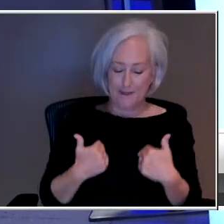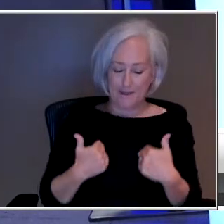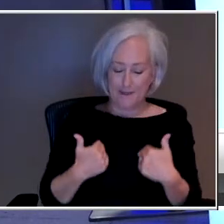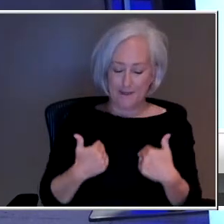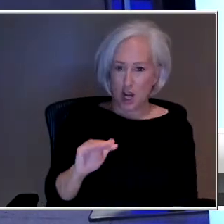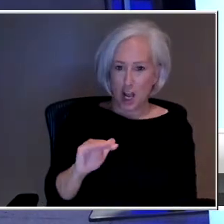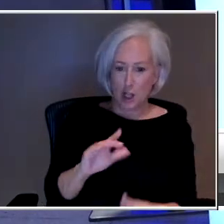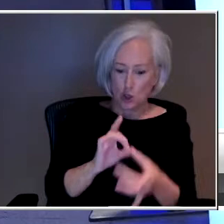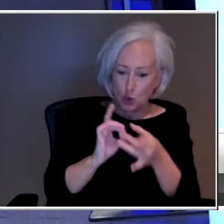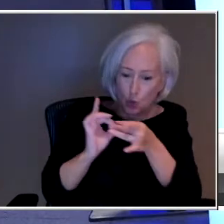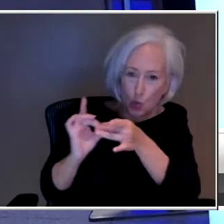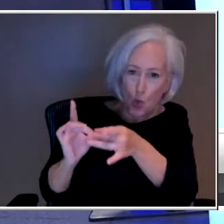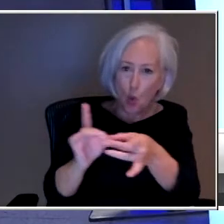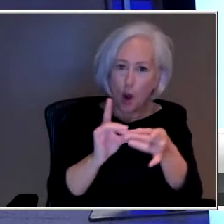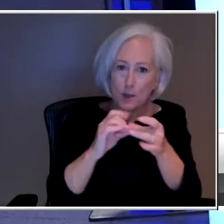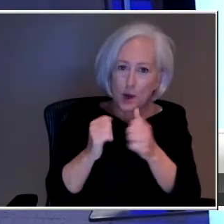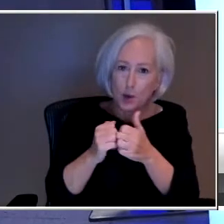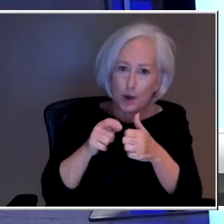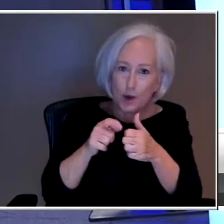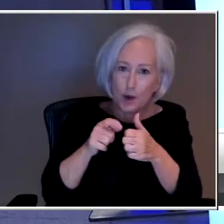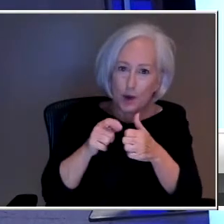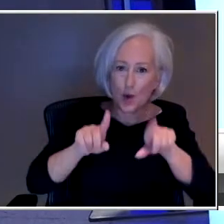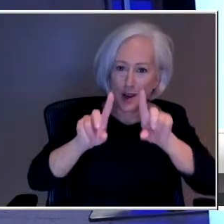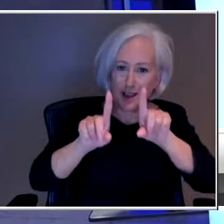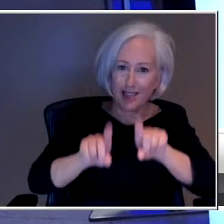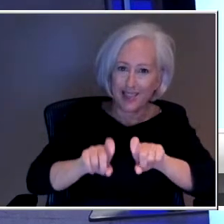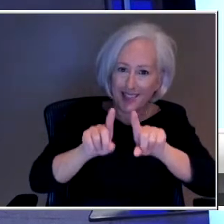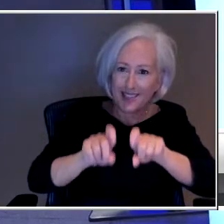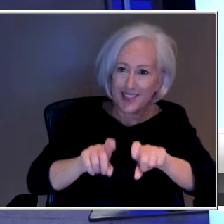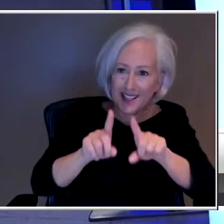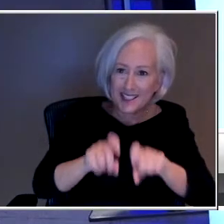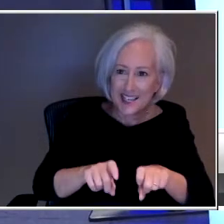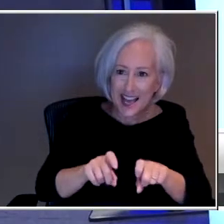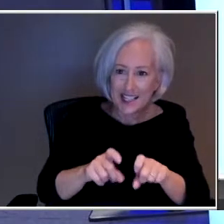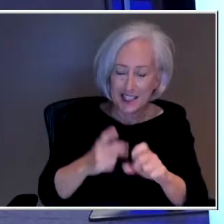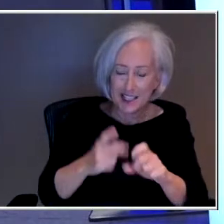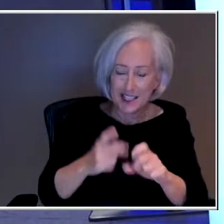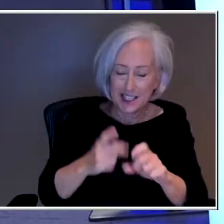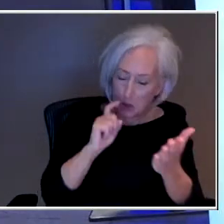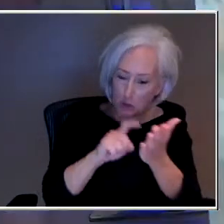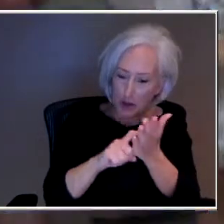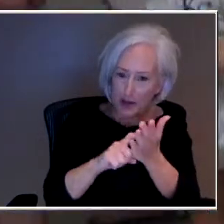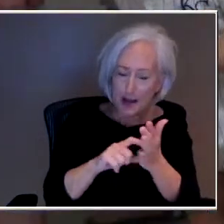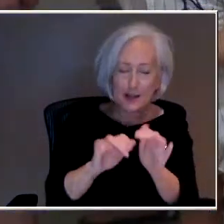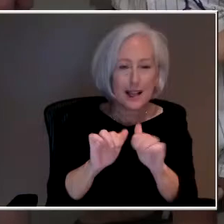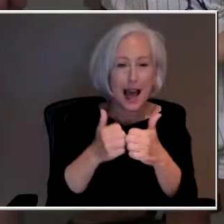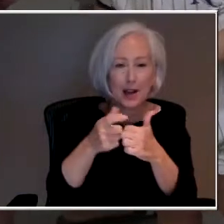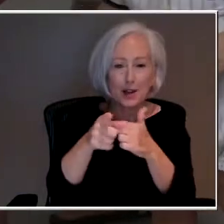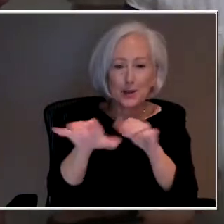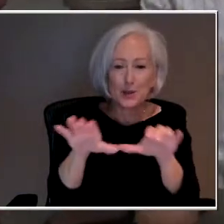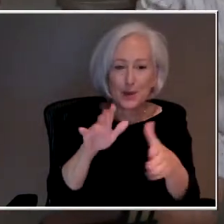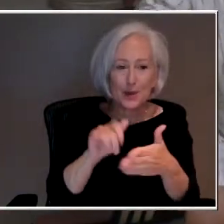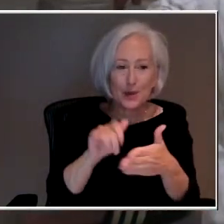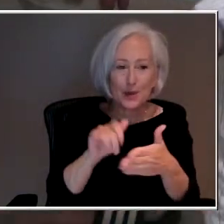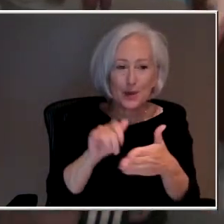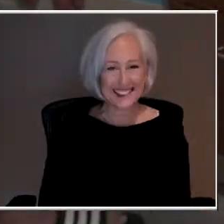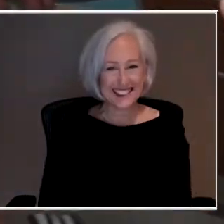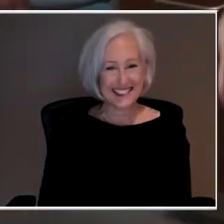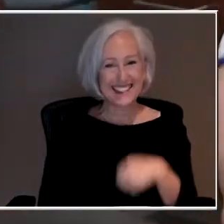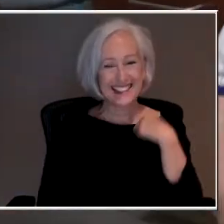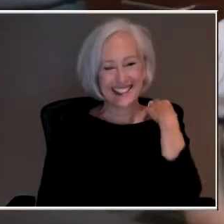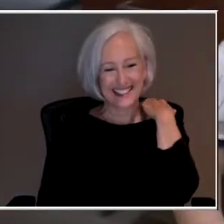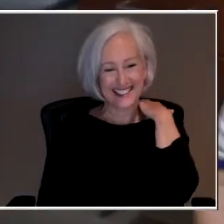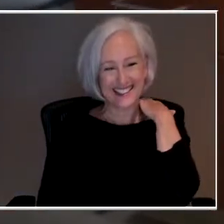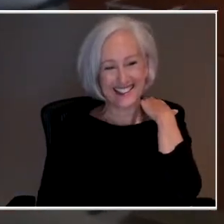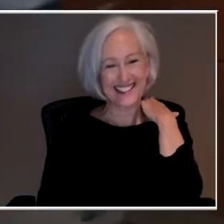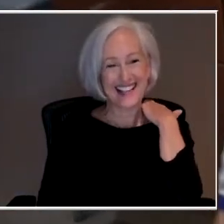hone in and see and recognize what's going on. So how do you do it? Right. So I think we have some video of how you do it. honestly, I